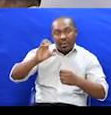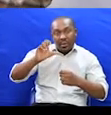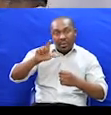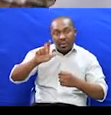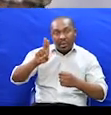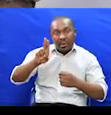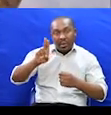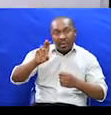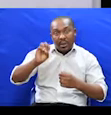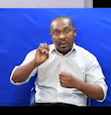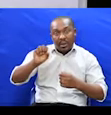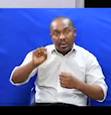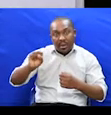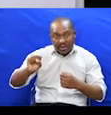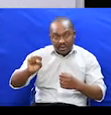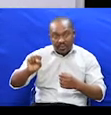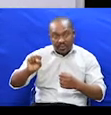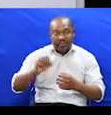center